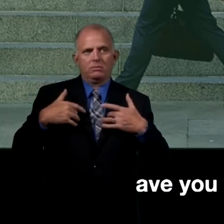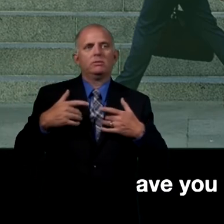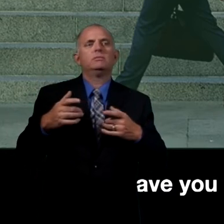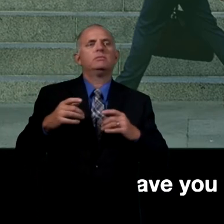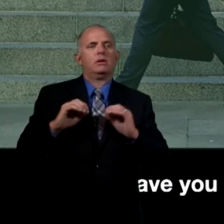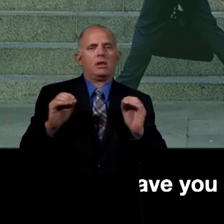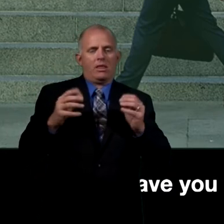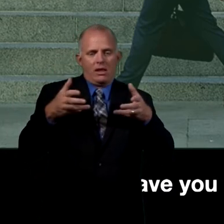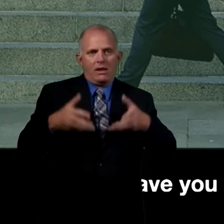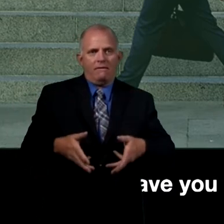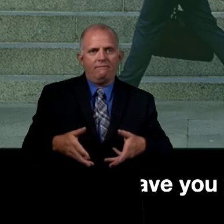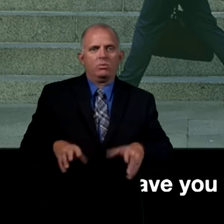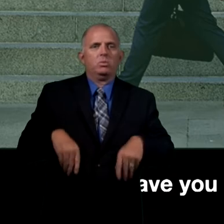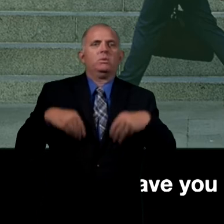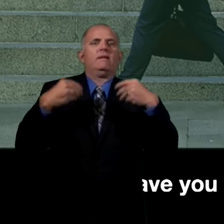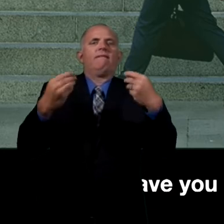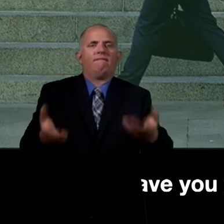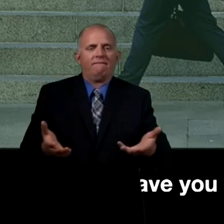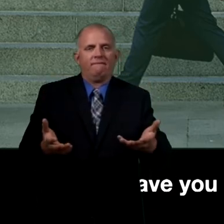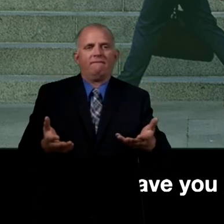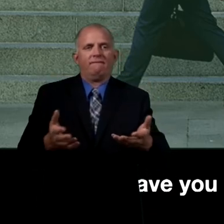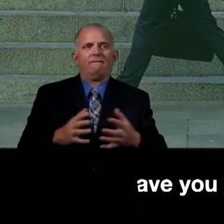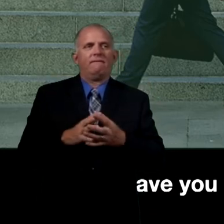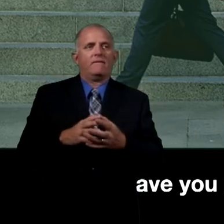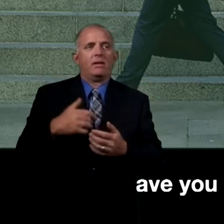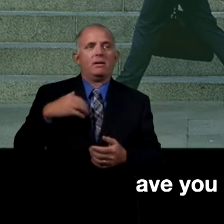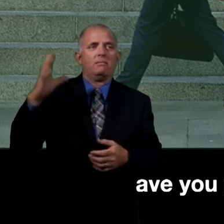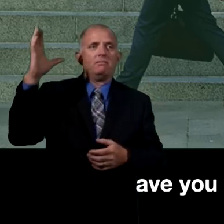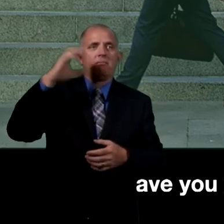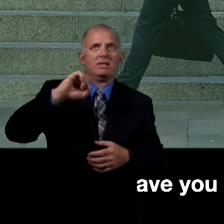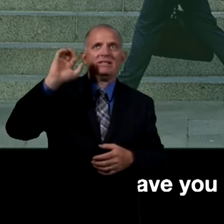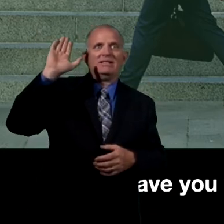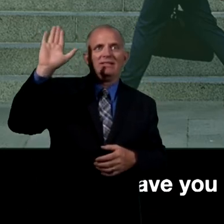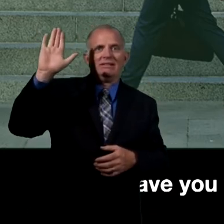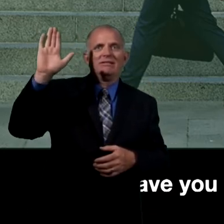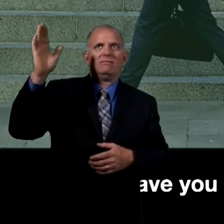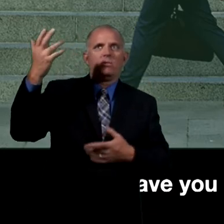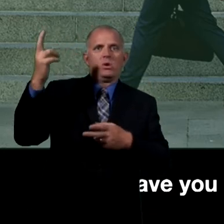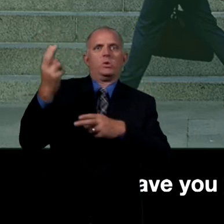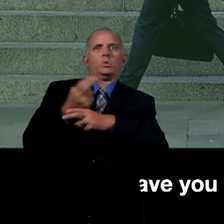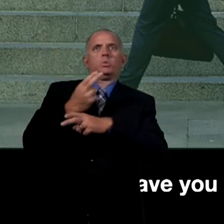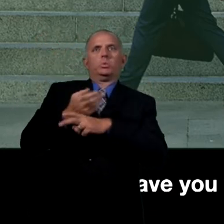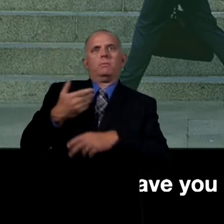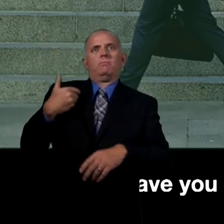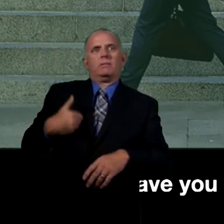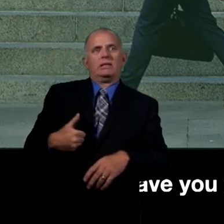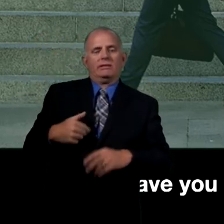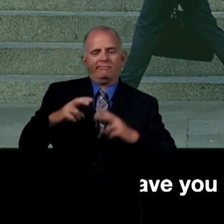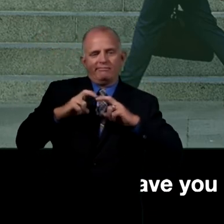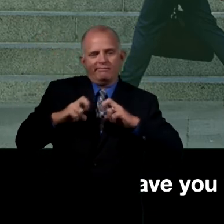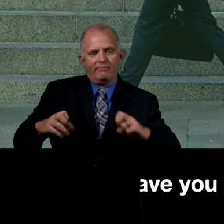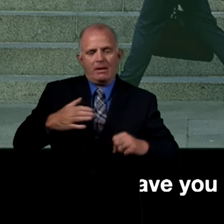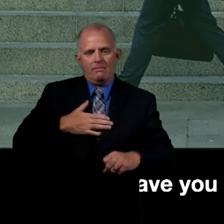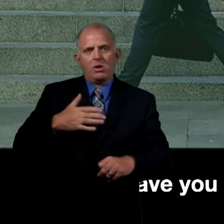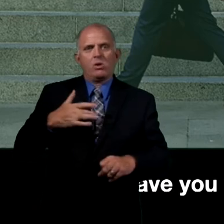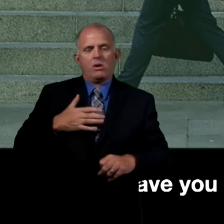and I missed the hand of God trying to work in my heart, in my life.